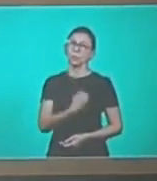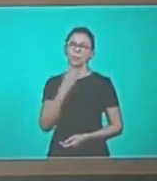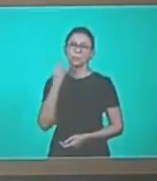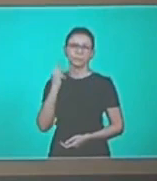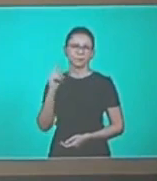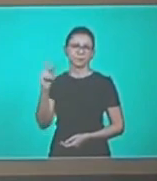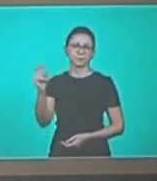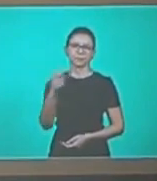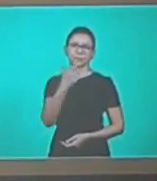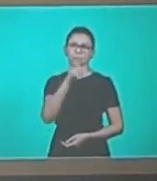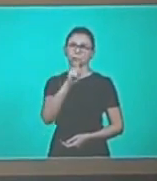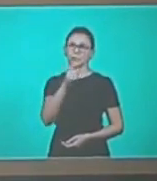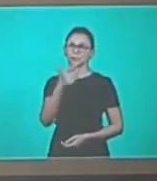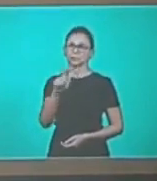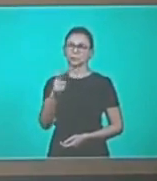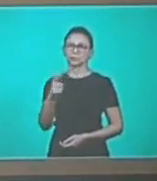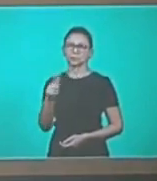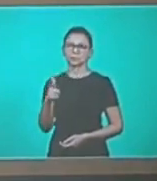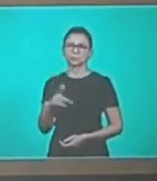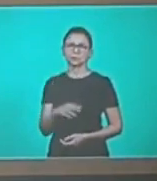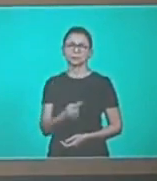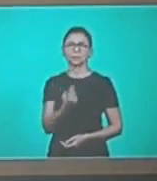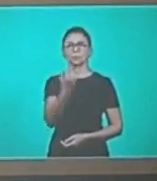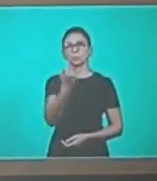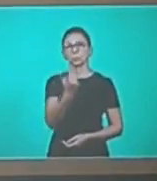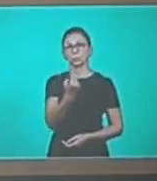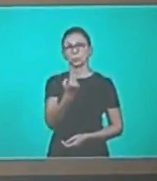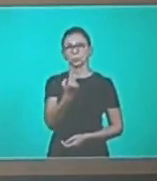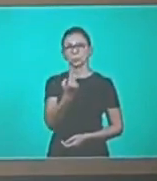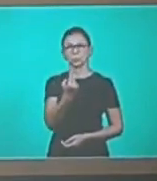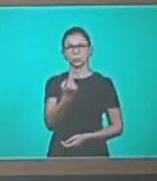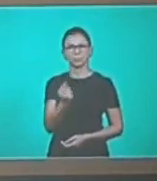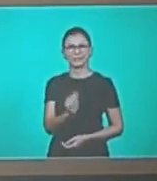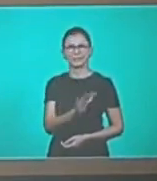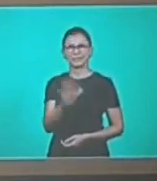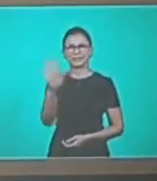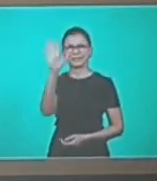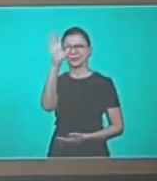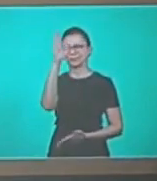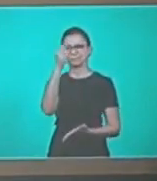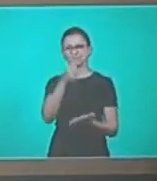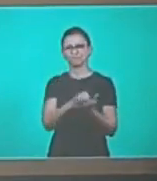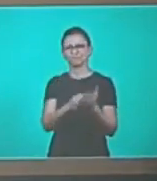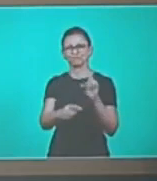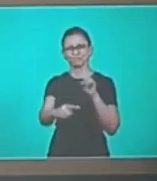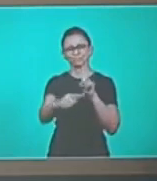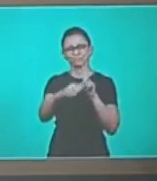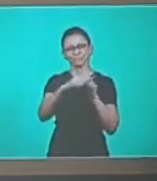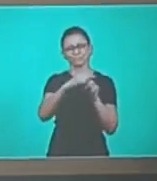coin, one eternal life, one price.